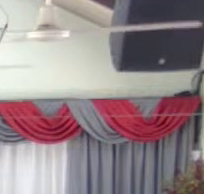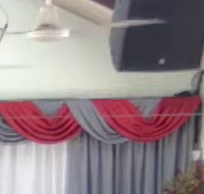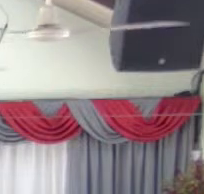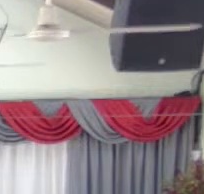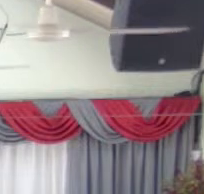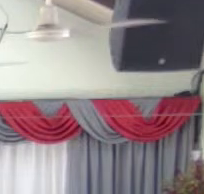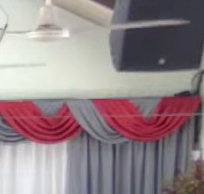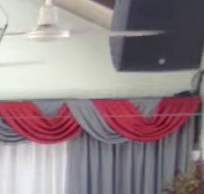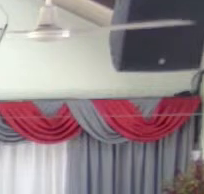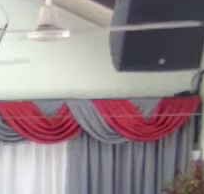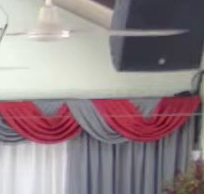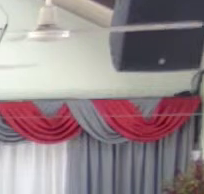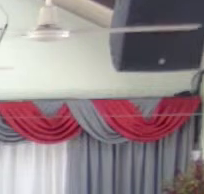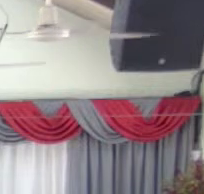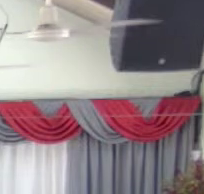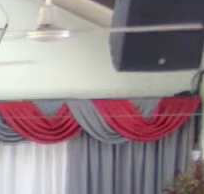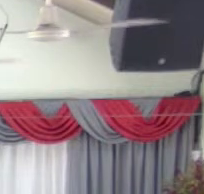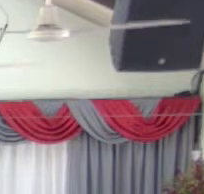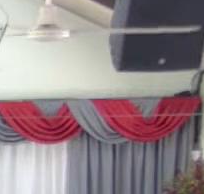Jesus shed.